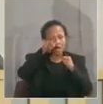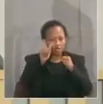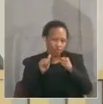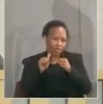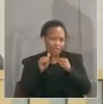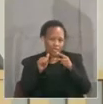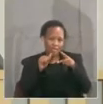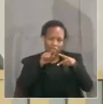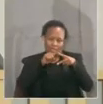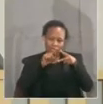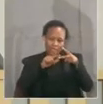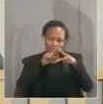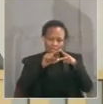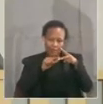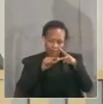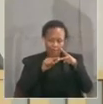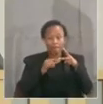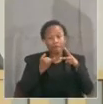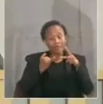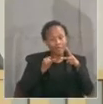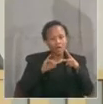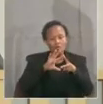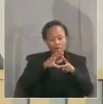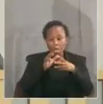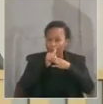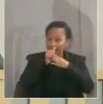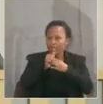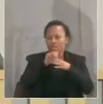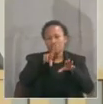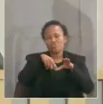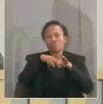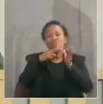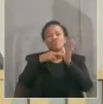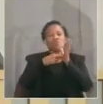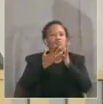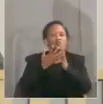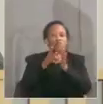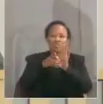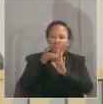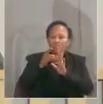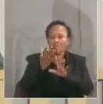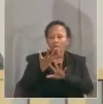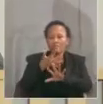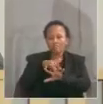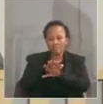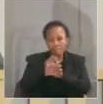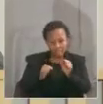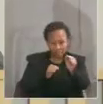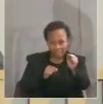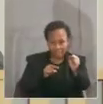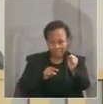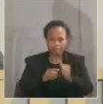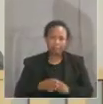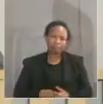taking a leading role in the development and implementation of such strategy.